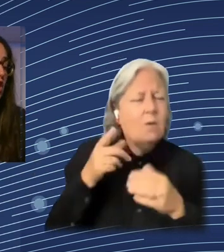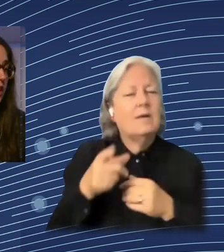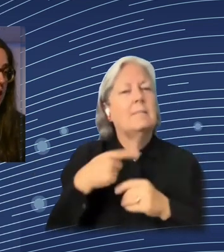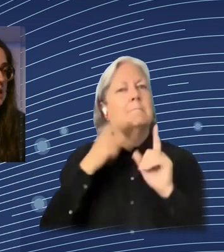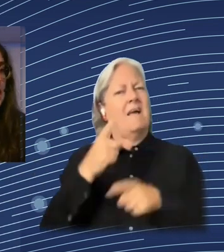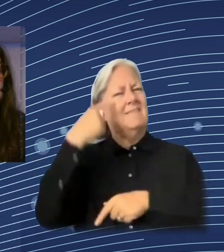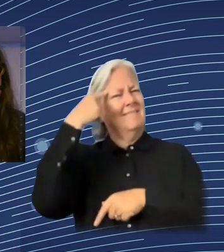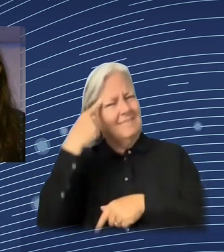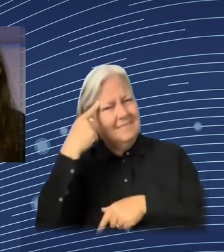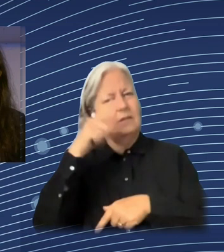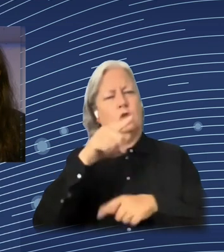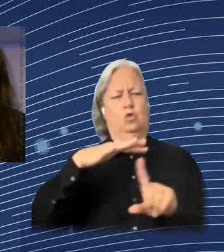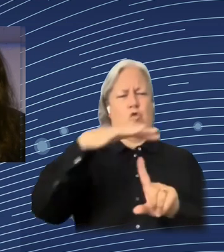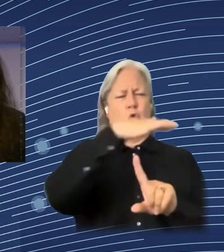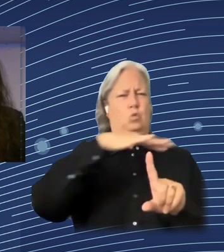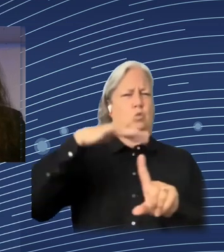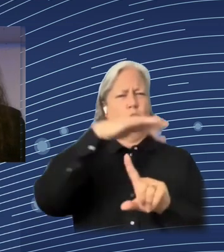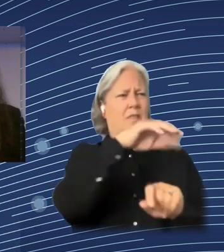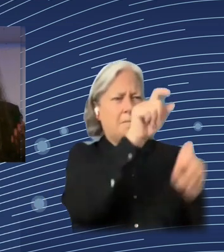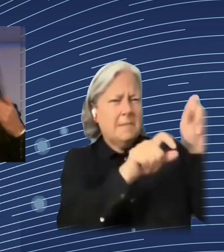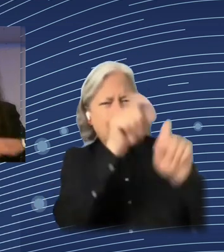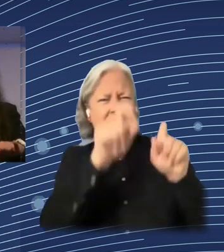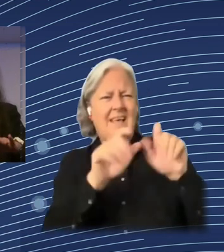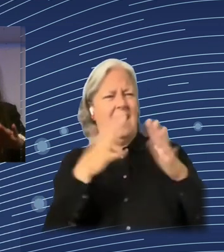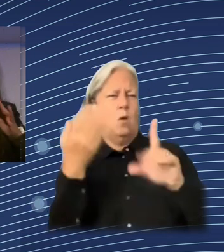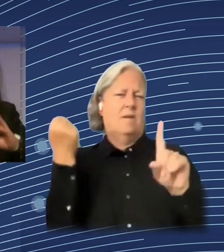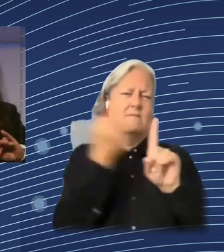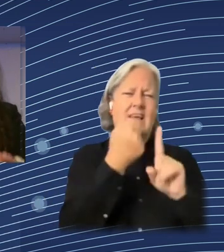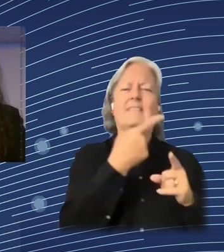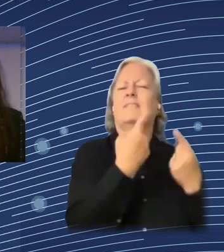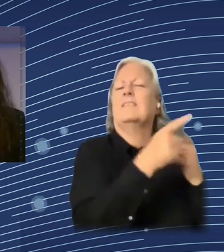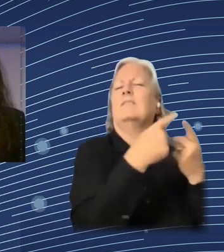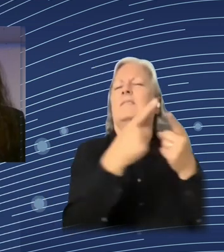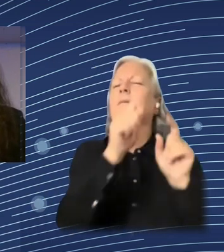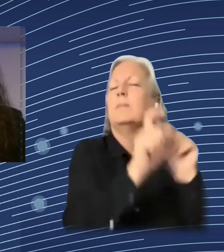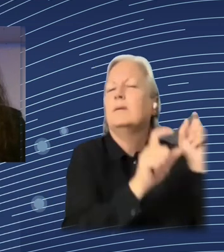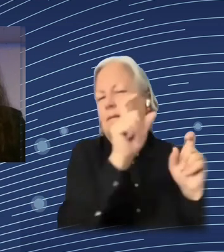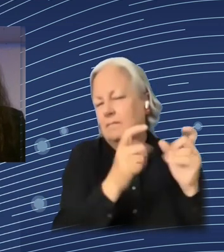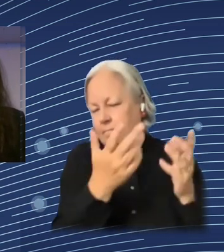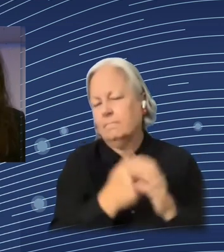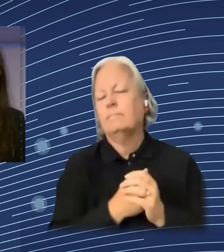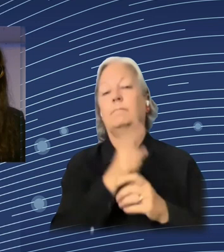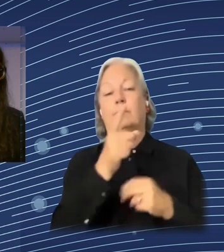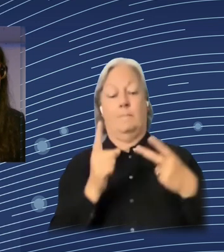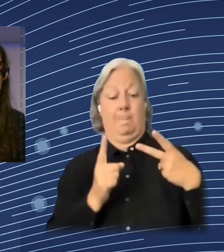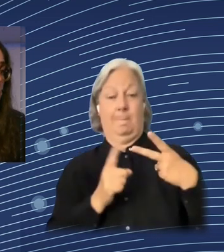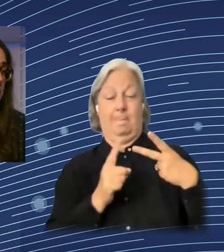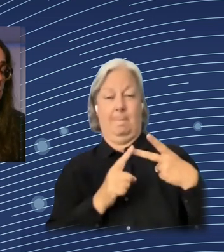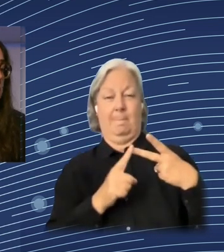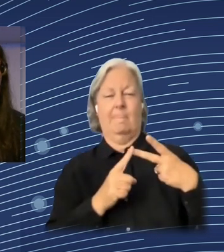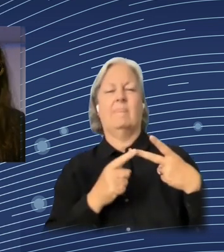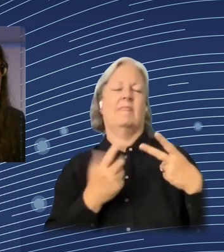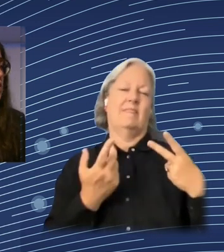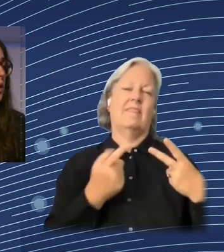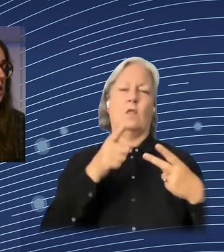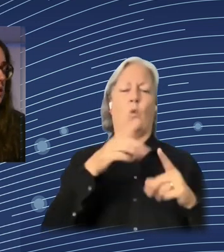social context and how this is affecting people. I move to the second bullet point, it's basically civil society